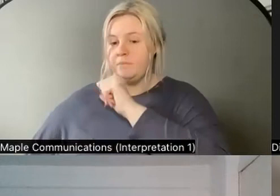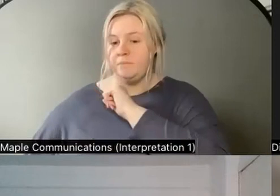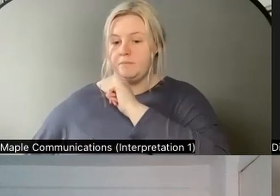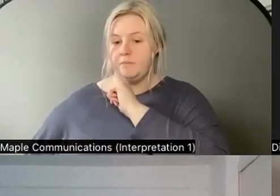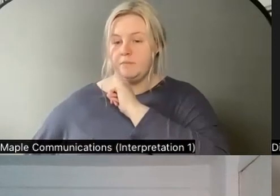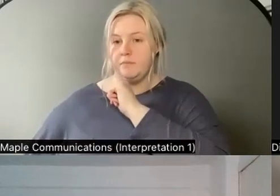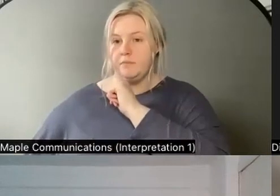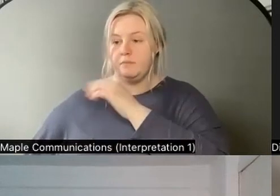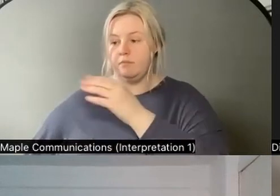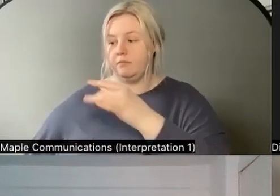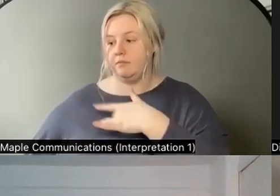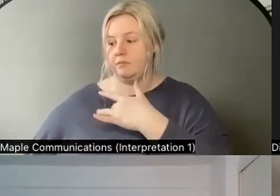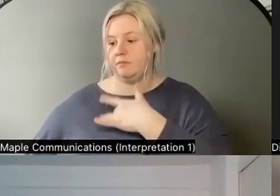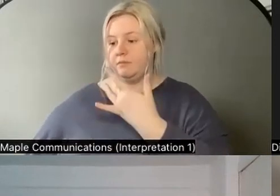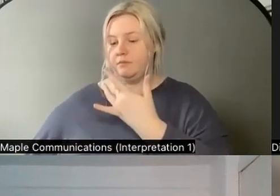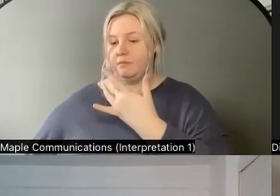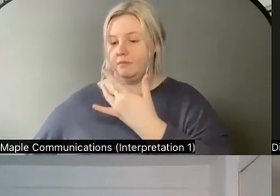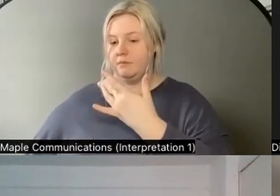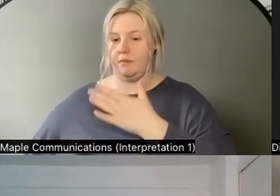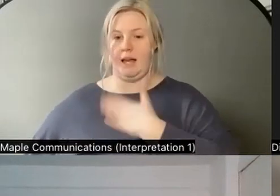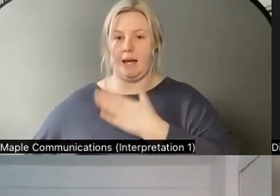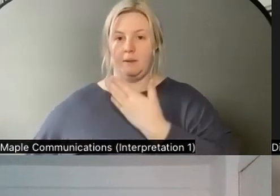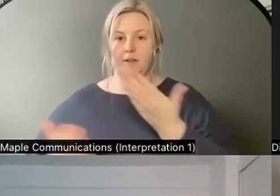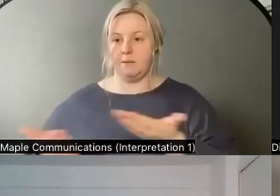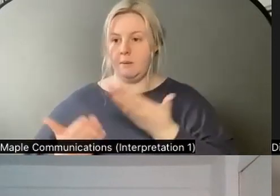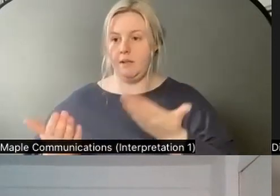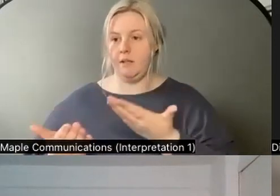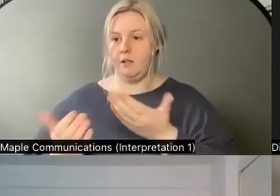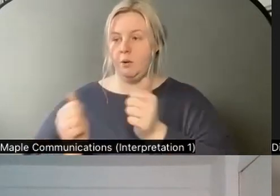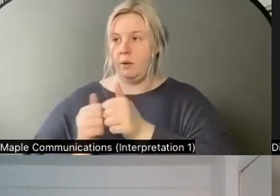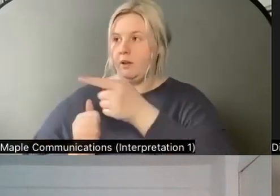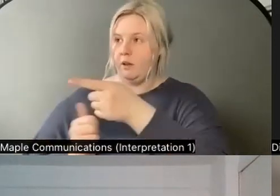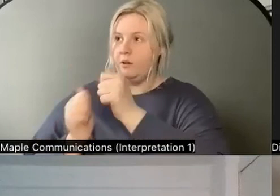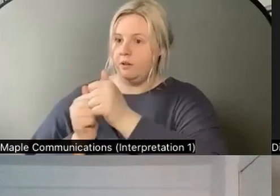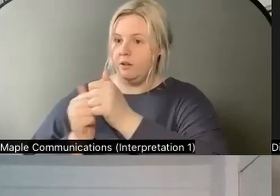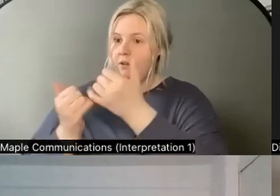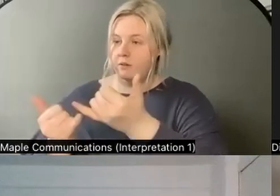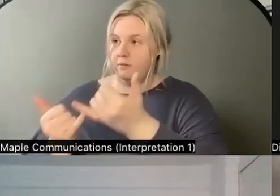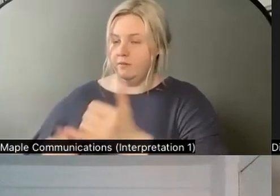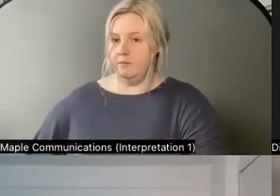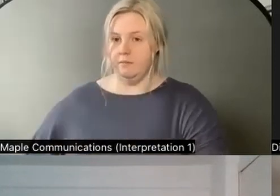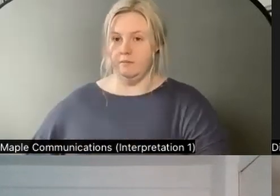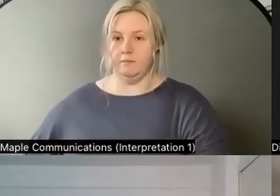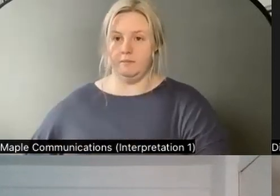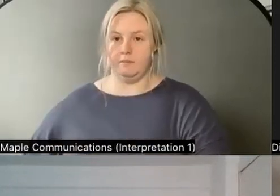I'm grateful to be in the room with you now. And I'm just